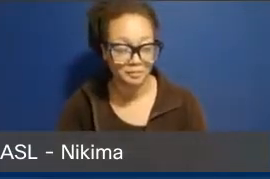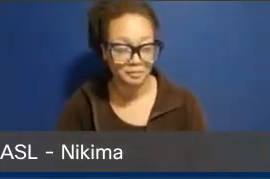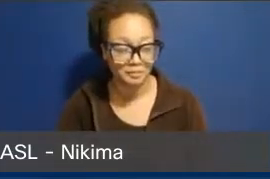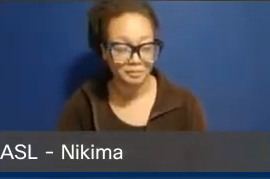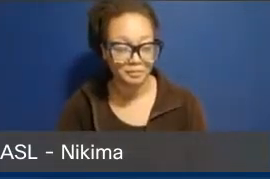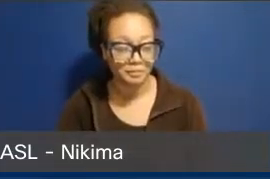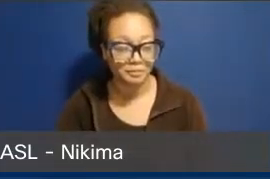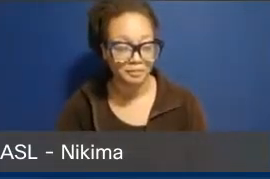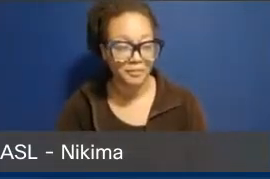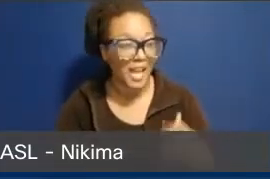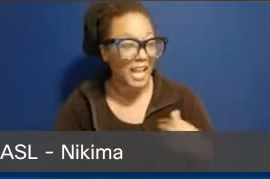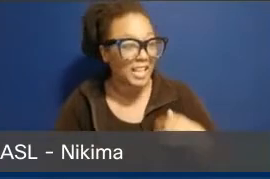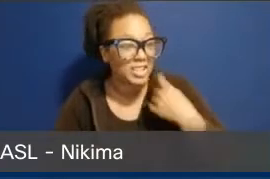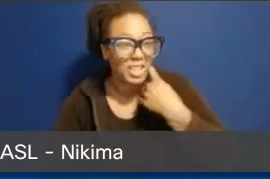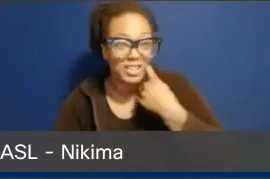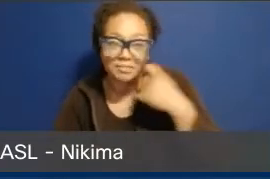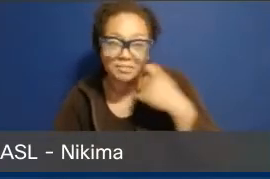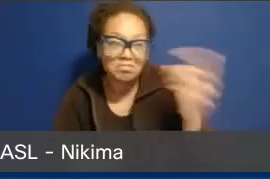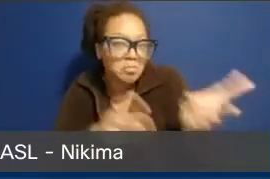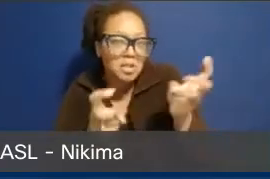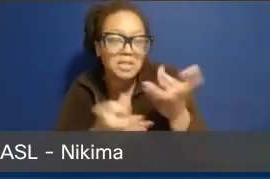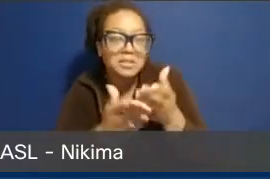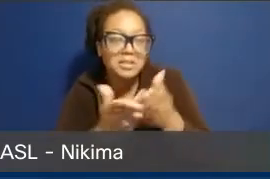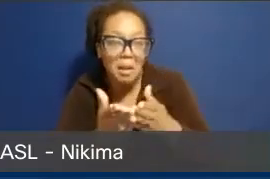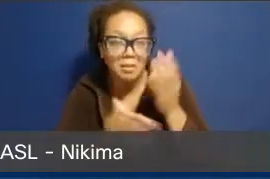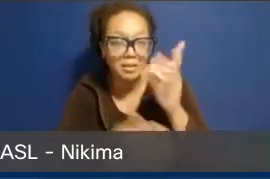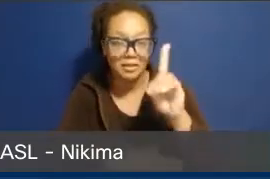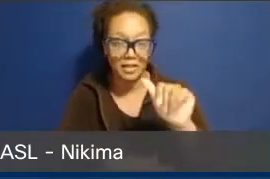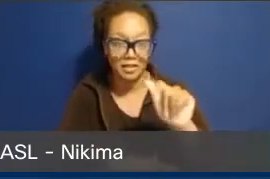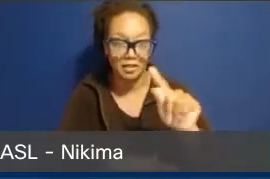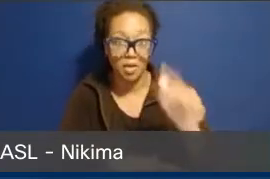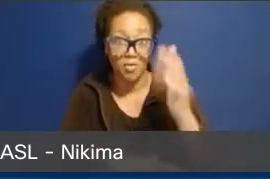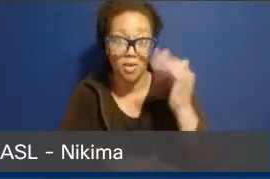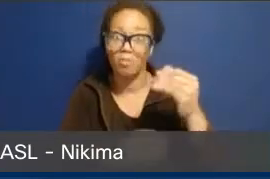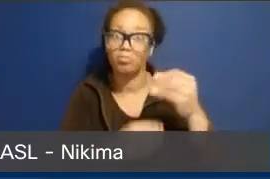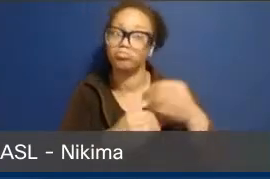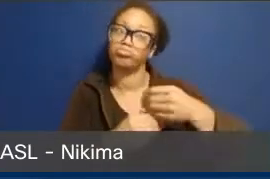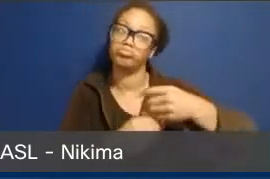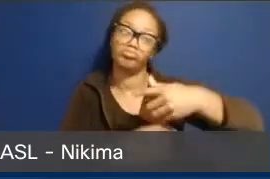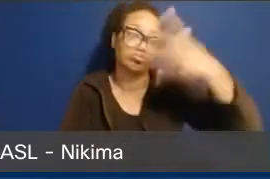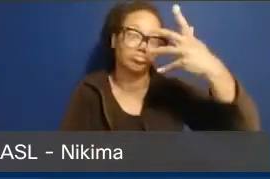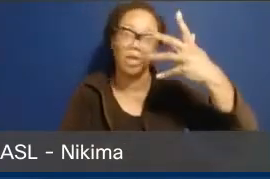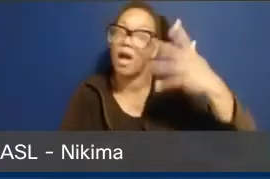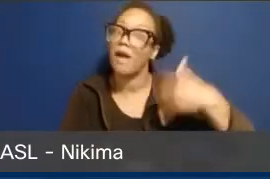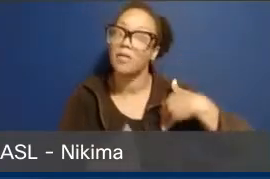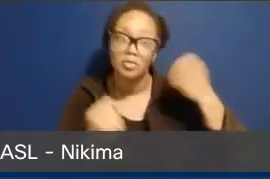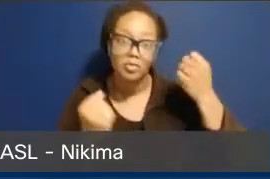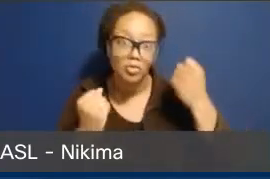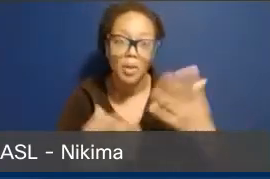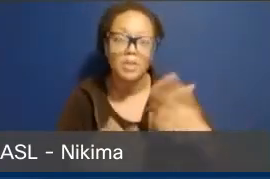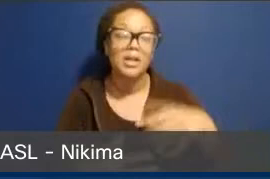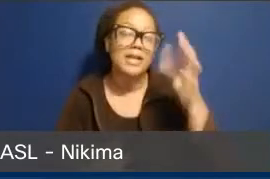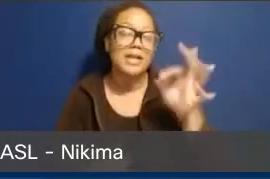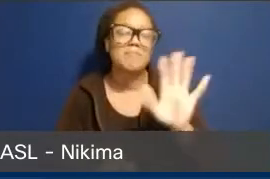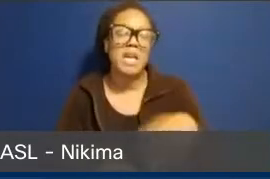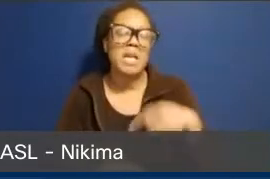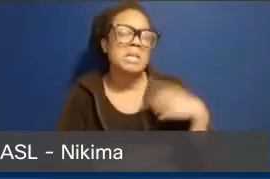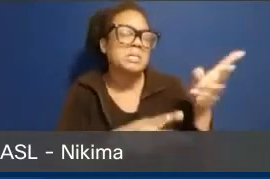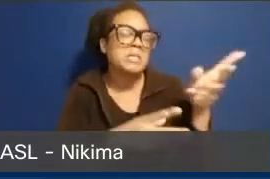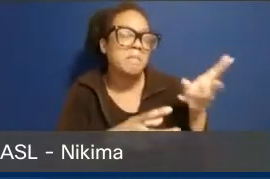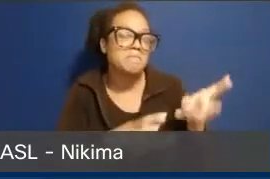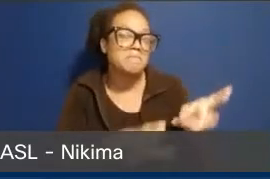I just pulled out some data points because there's so much data that I said, you know what, let me just give them some data points. And I